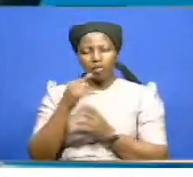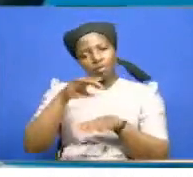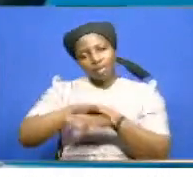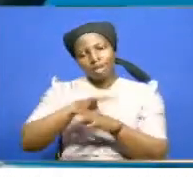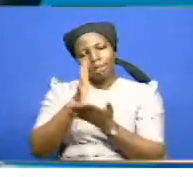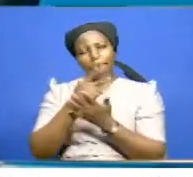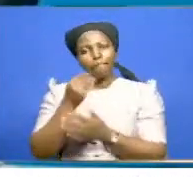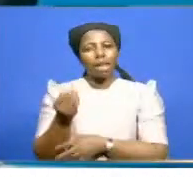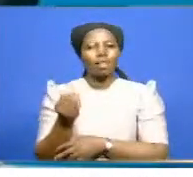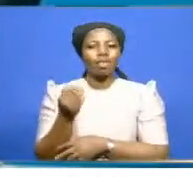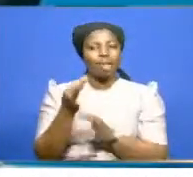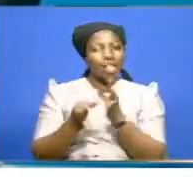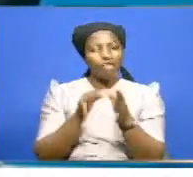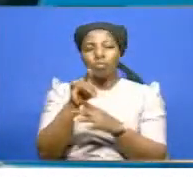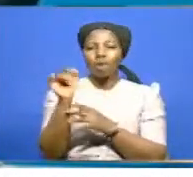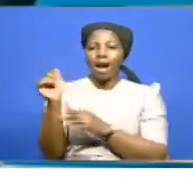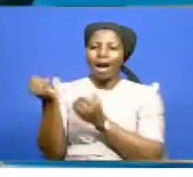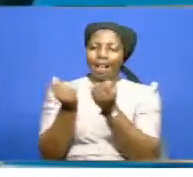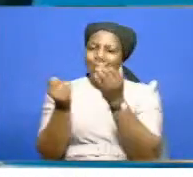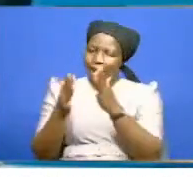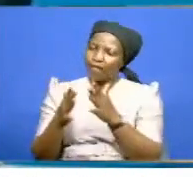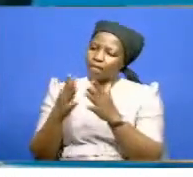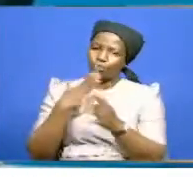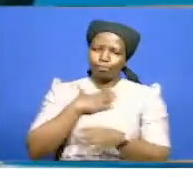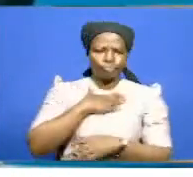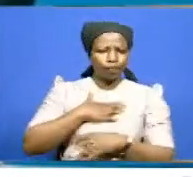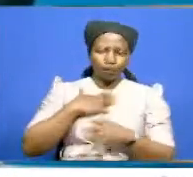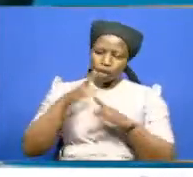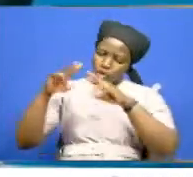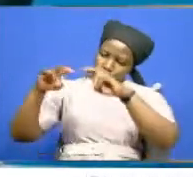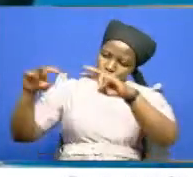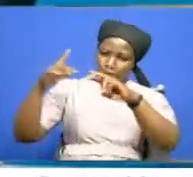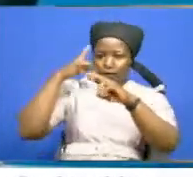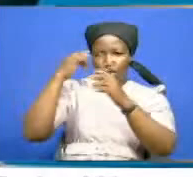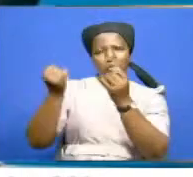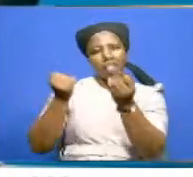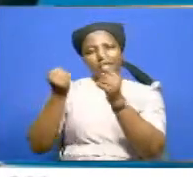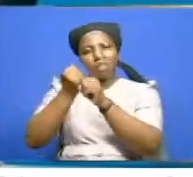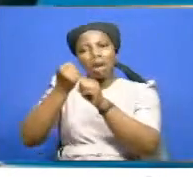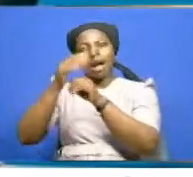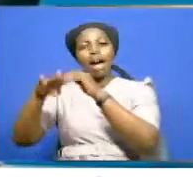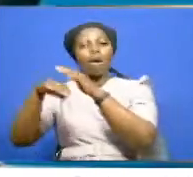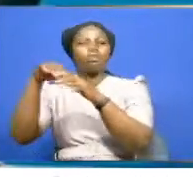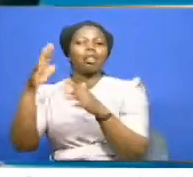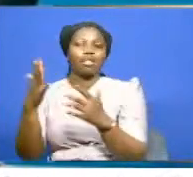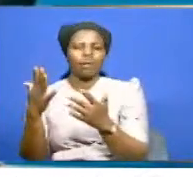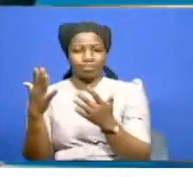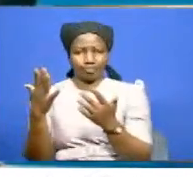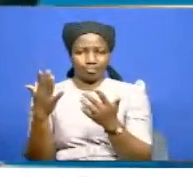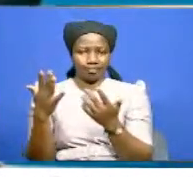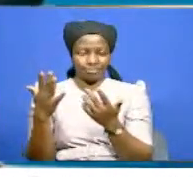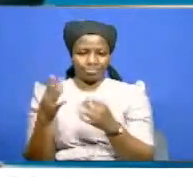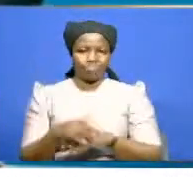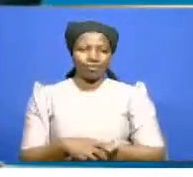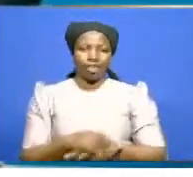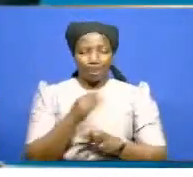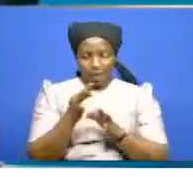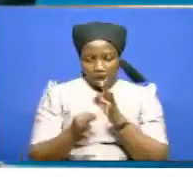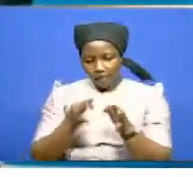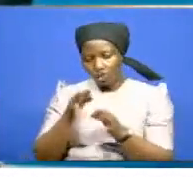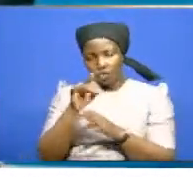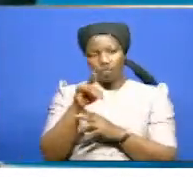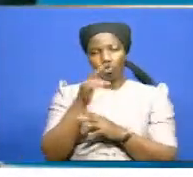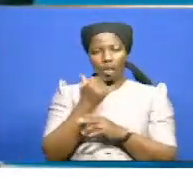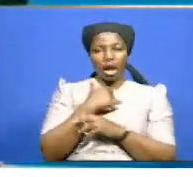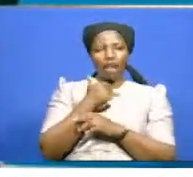Mm-hmm. If you are a driver, can you look for driving work outside employment? If you are, you